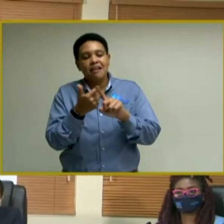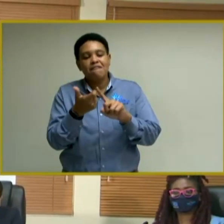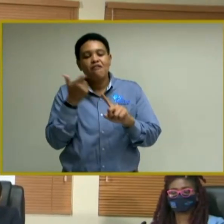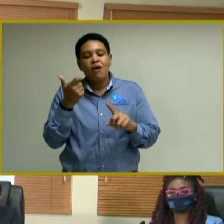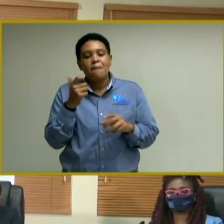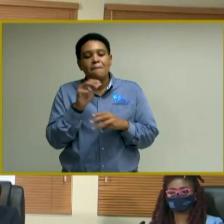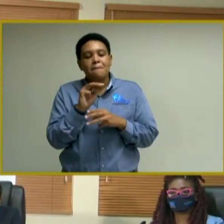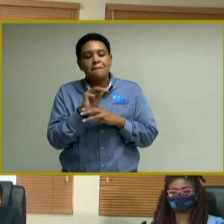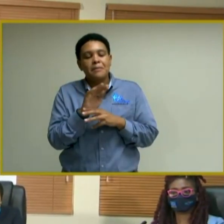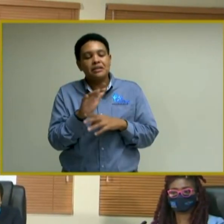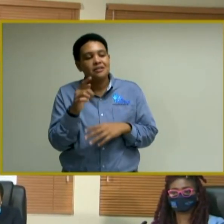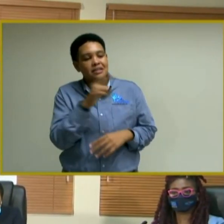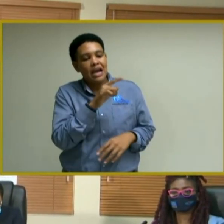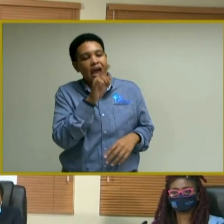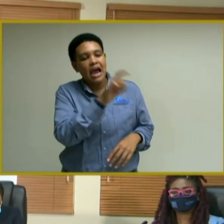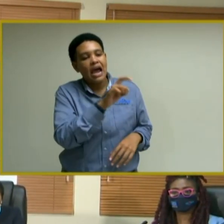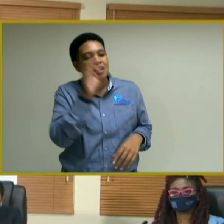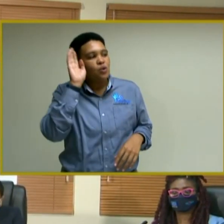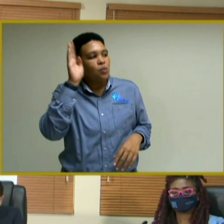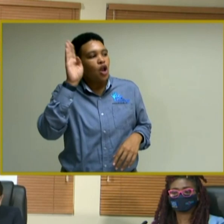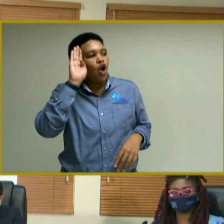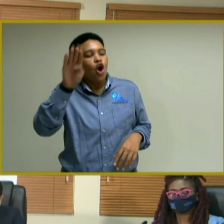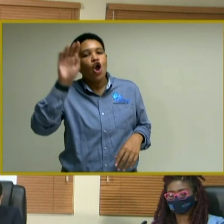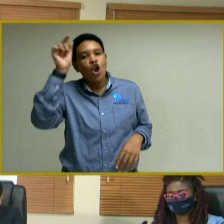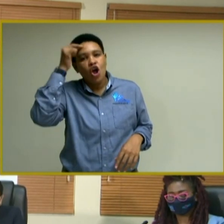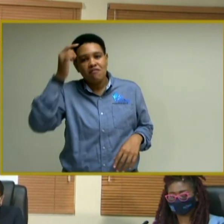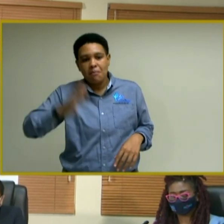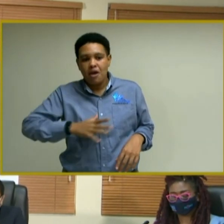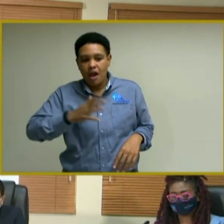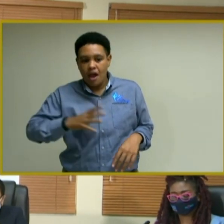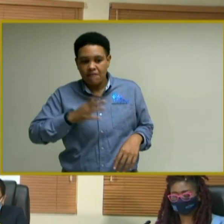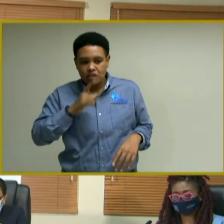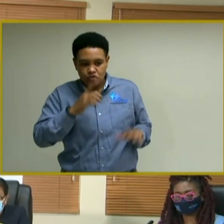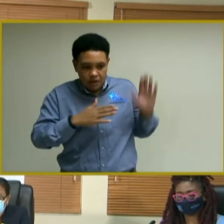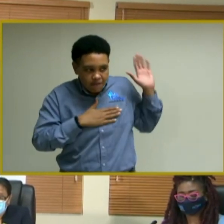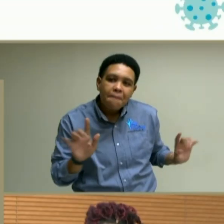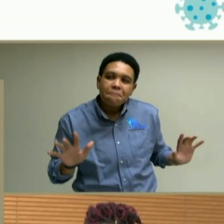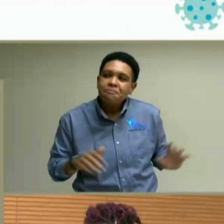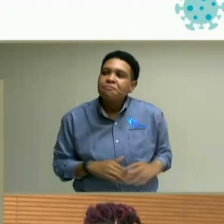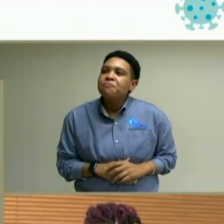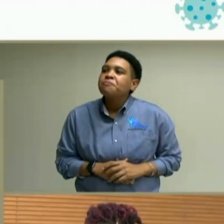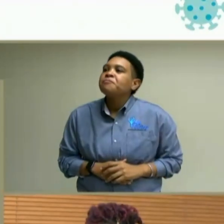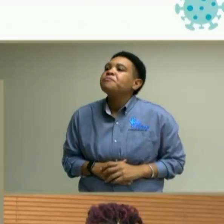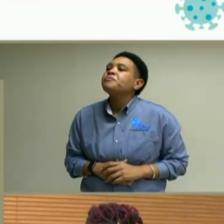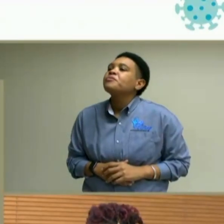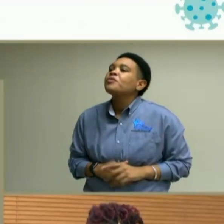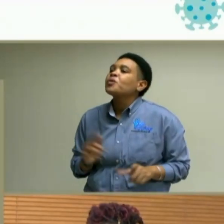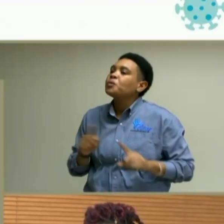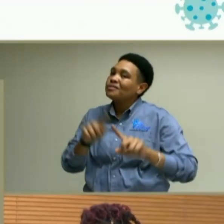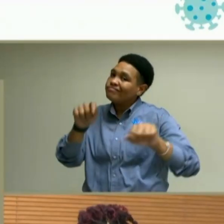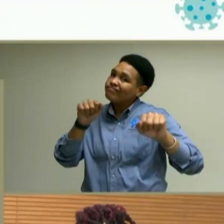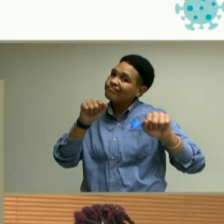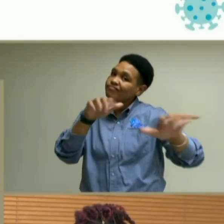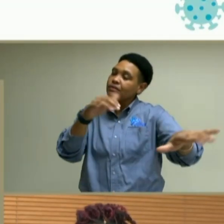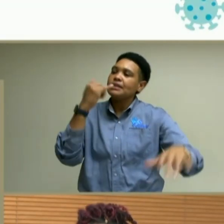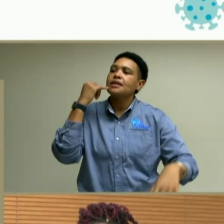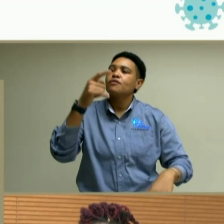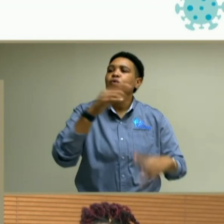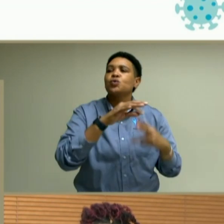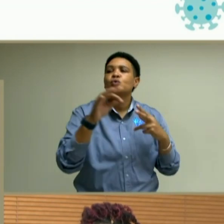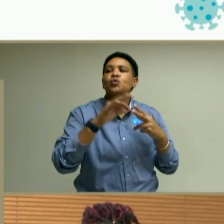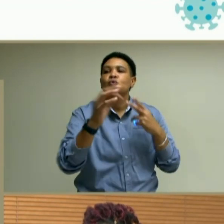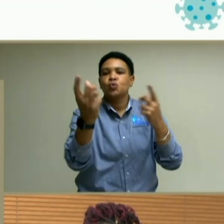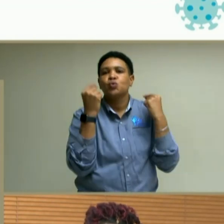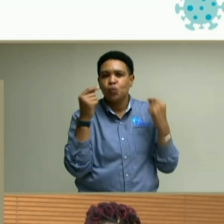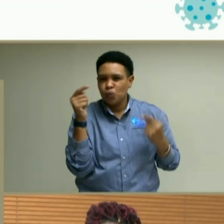Spence suggests planned activities at home like movie nights and online church fellowship. If you plan to host events, ventilation